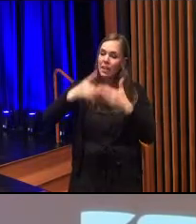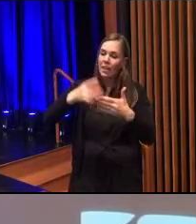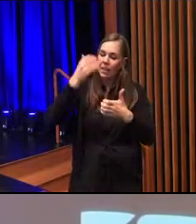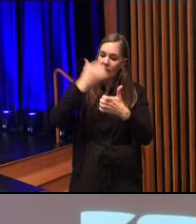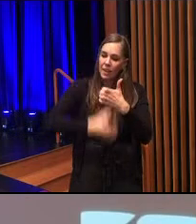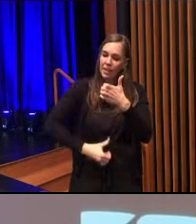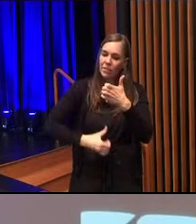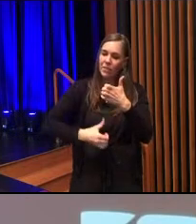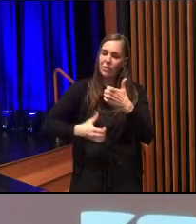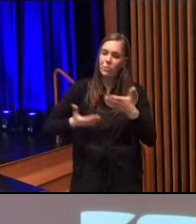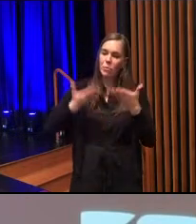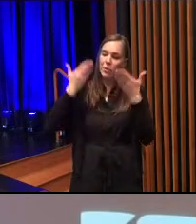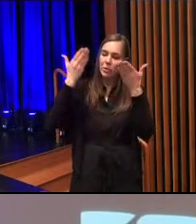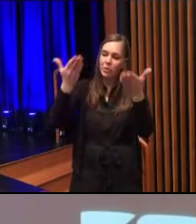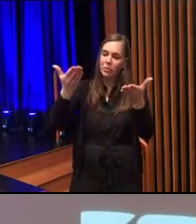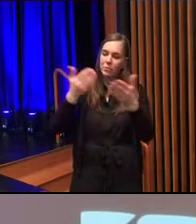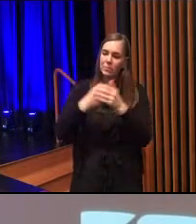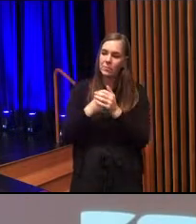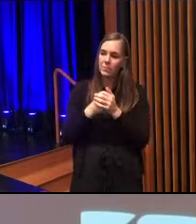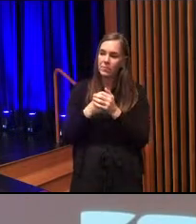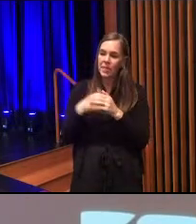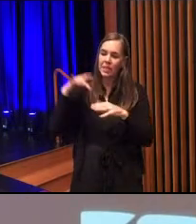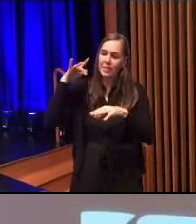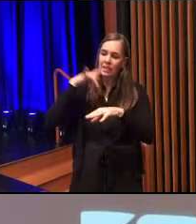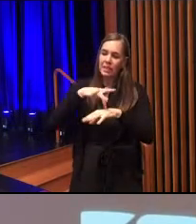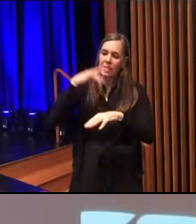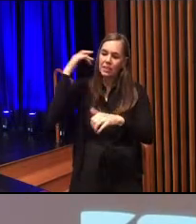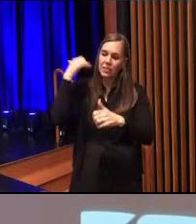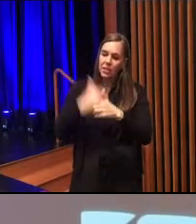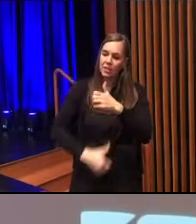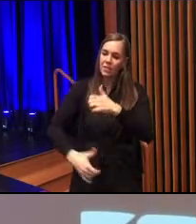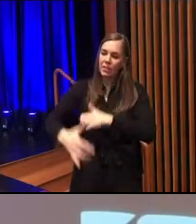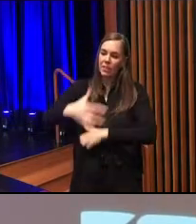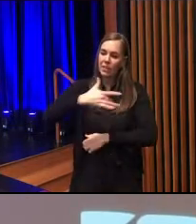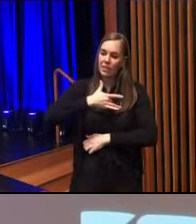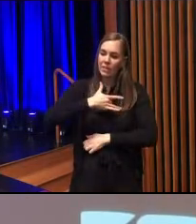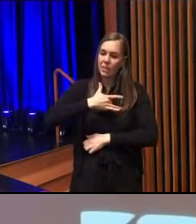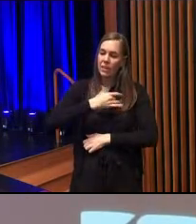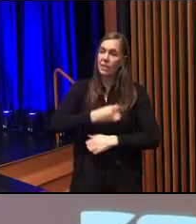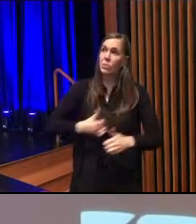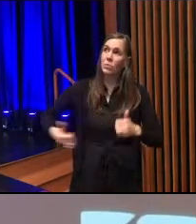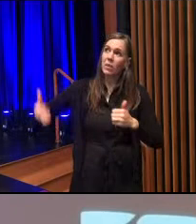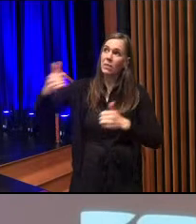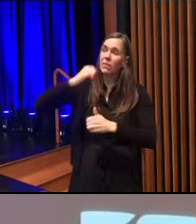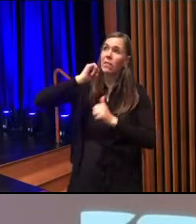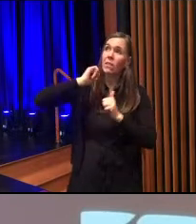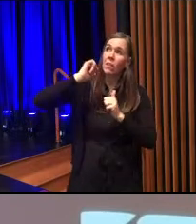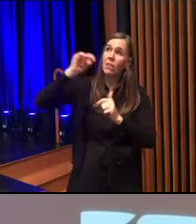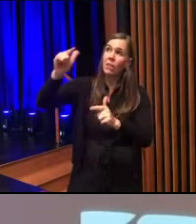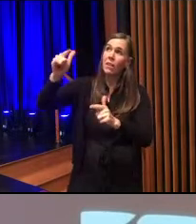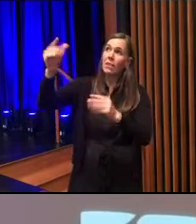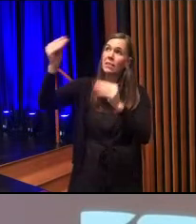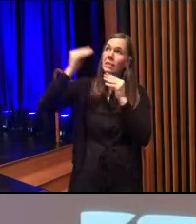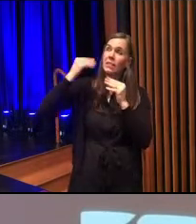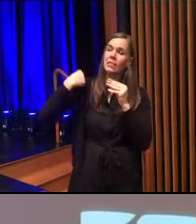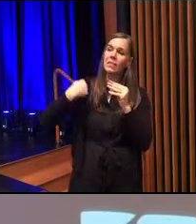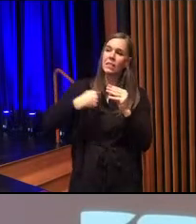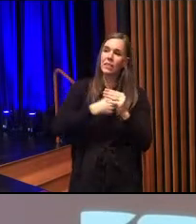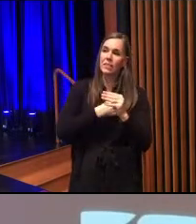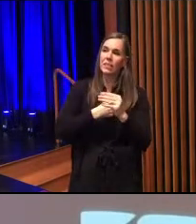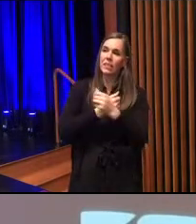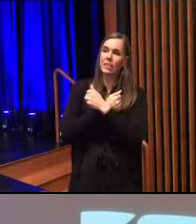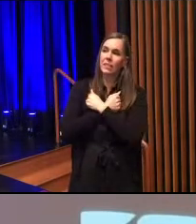every proposal, touch every heart, and above all, teach us